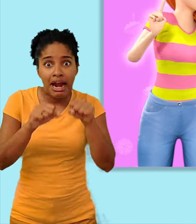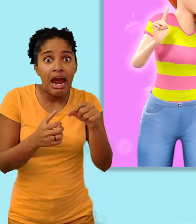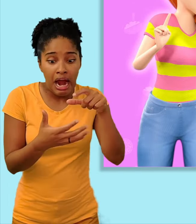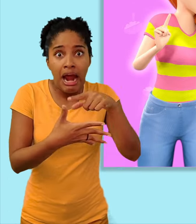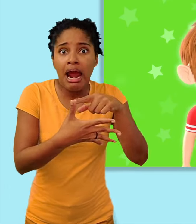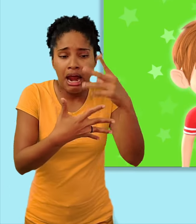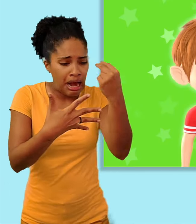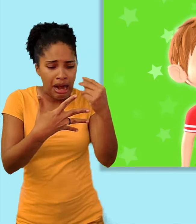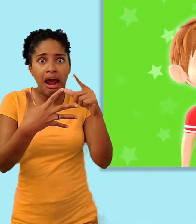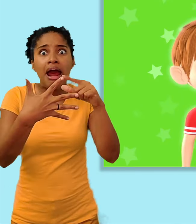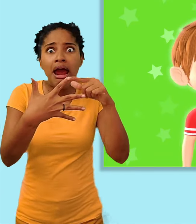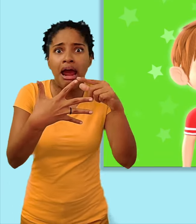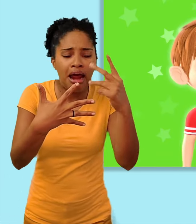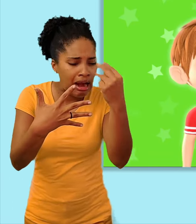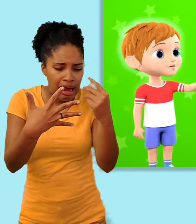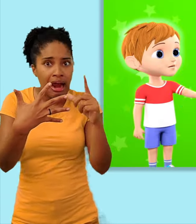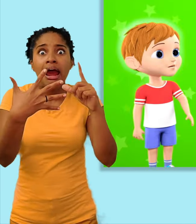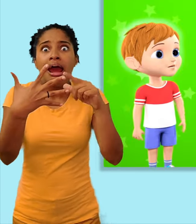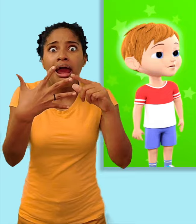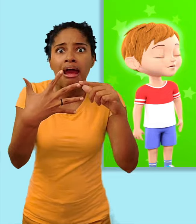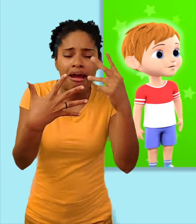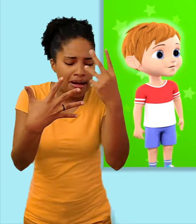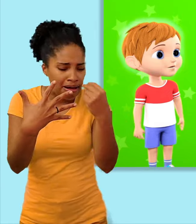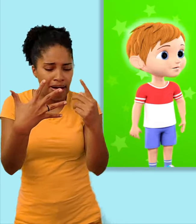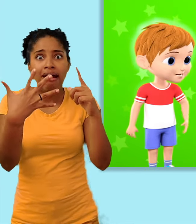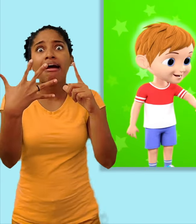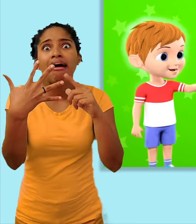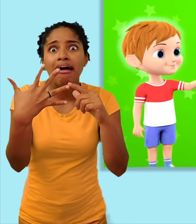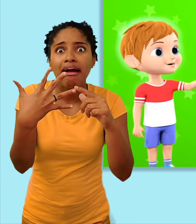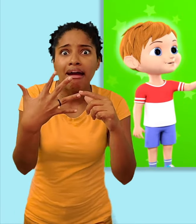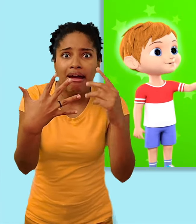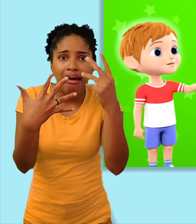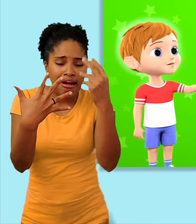have a... No. Can I have a... No. Can I have a... No.